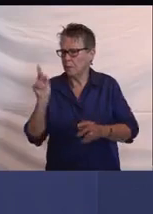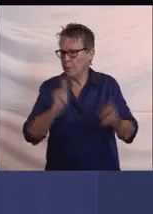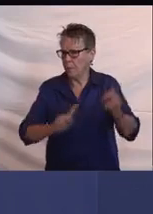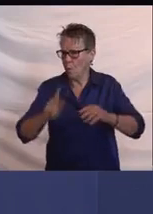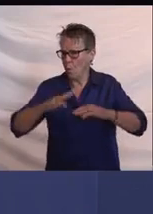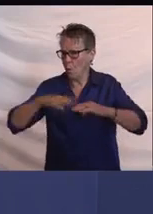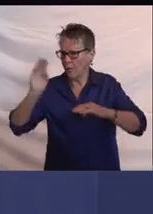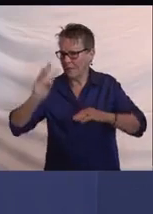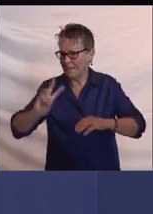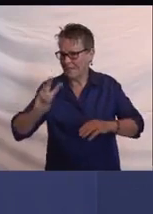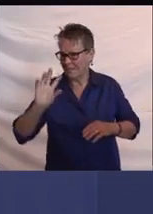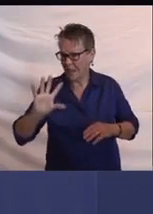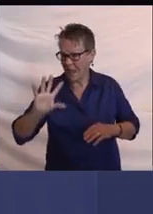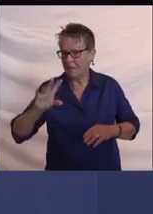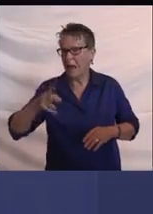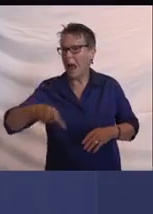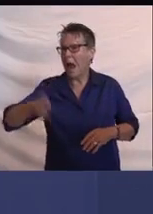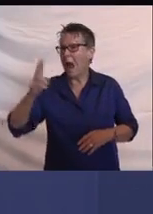it to